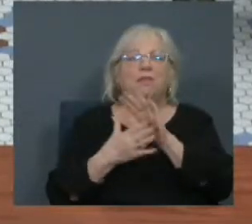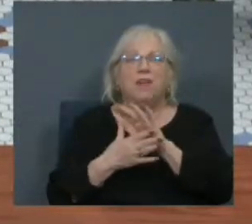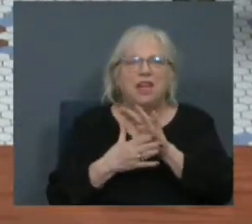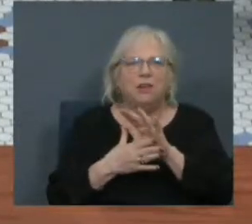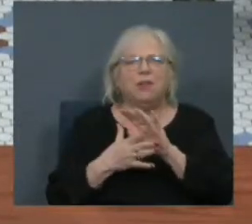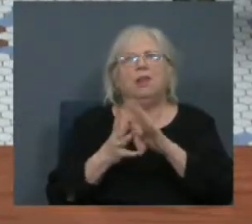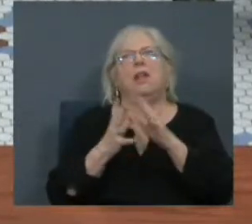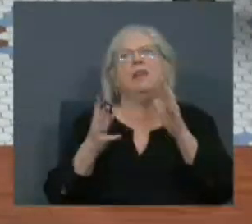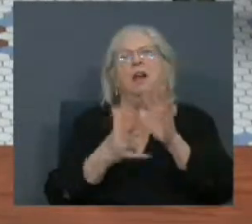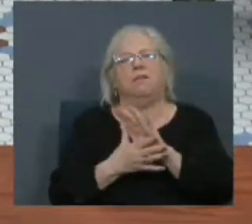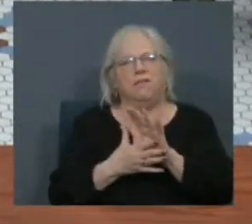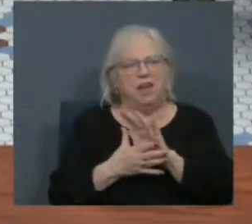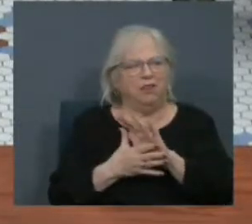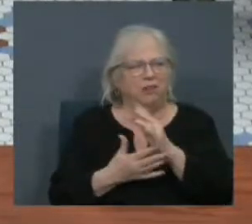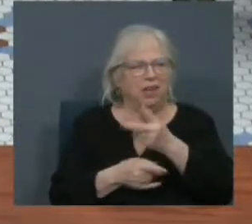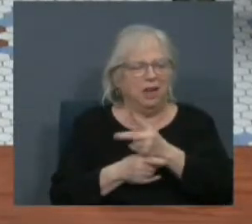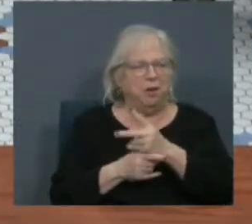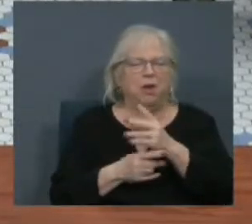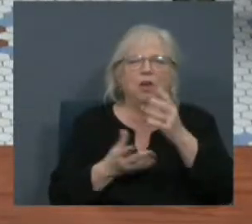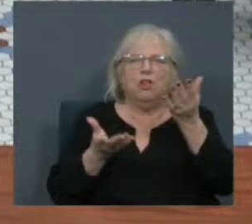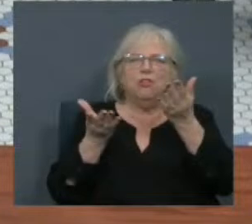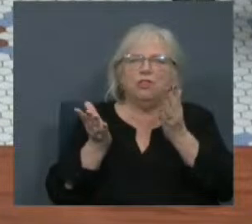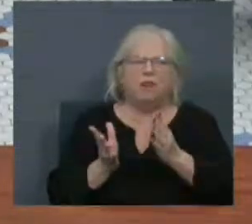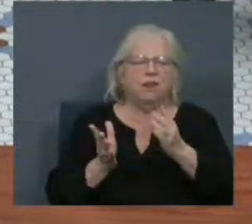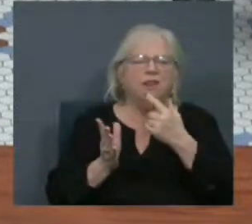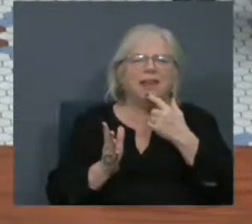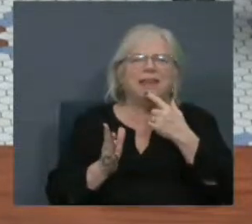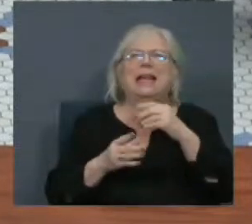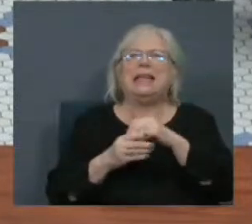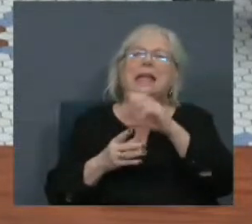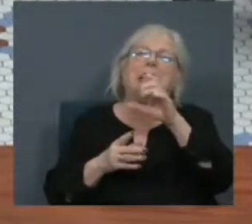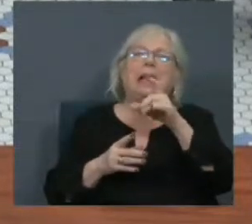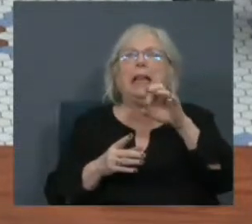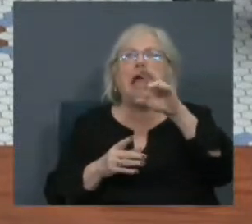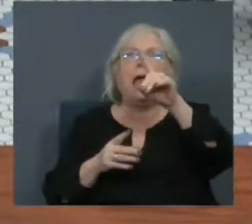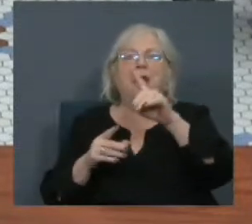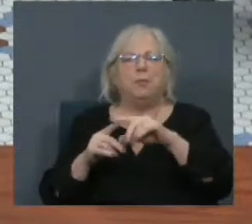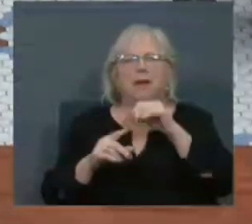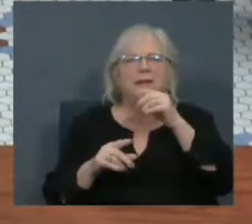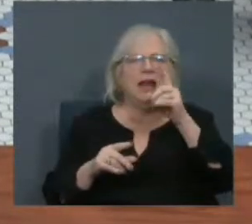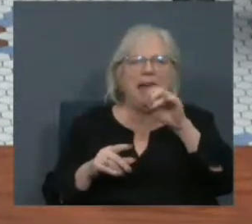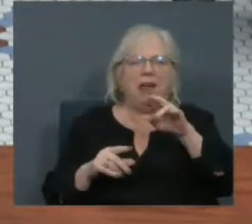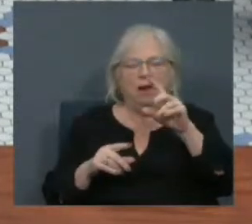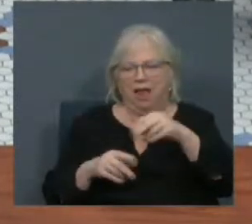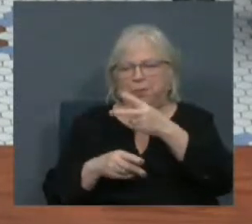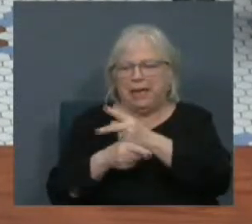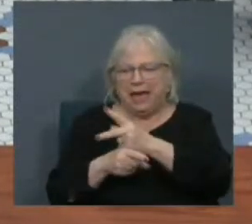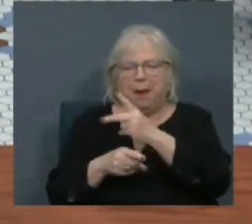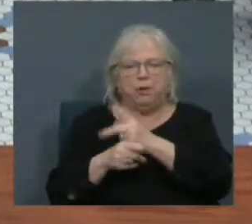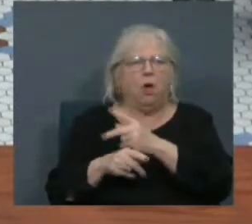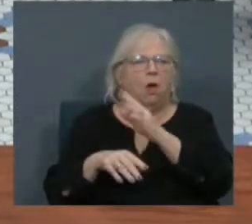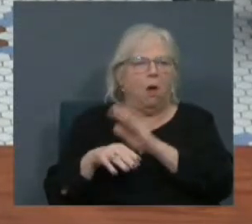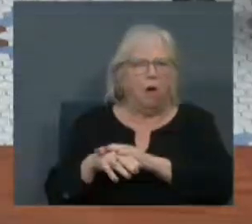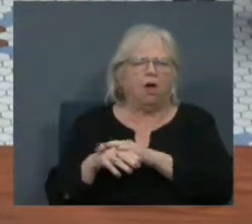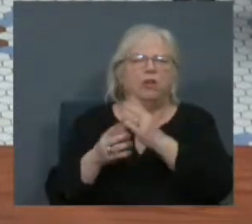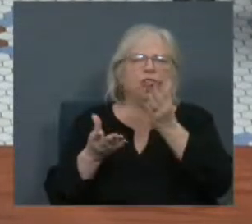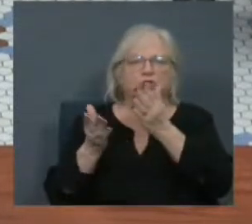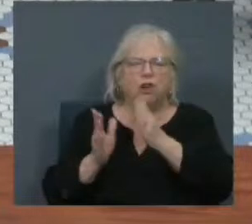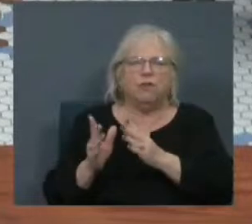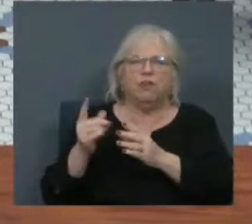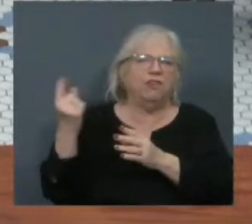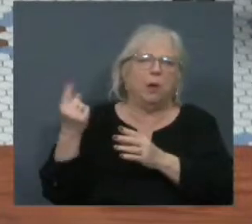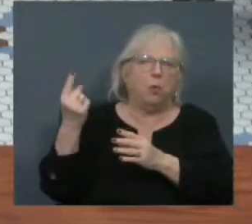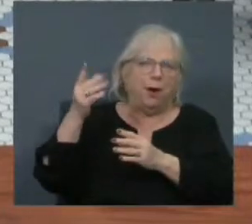whole lot of videos to keep, servers, they say it's in the cloud, but it's not air. It has to be kept on servers everywhere.